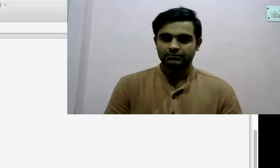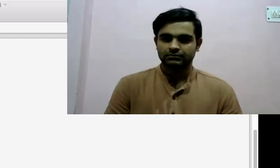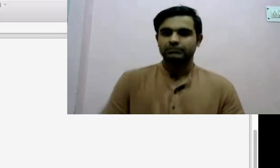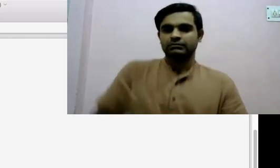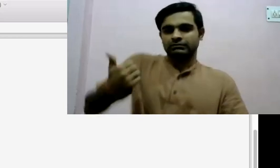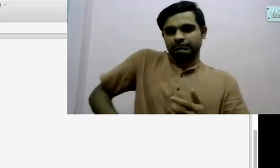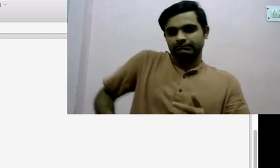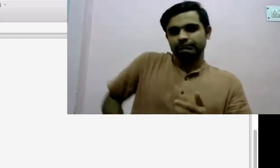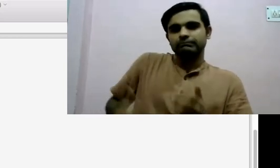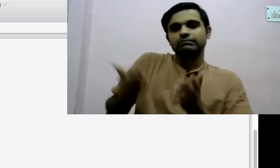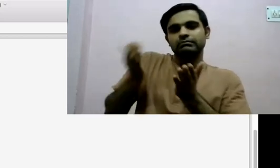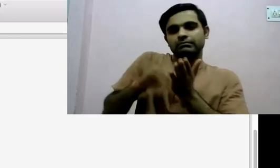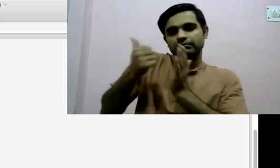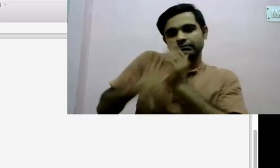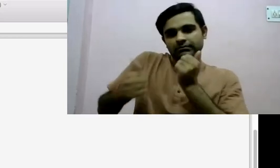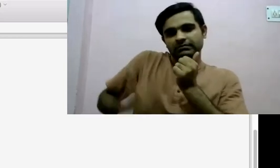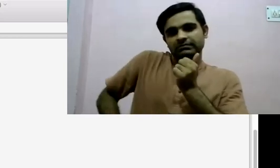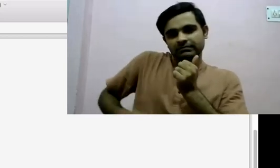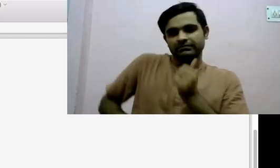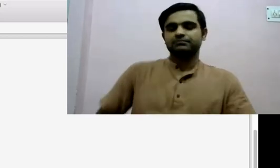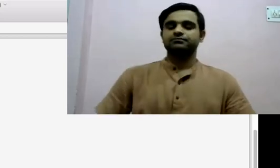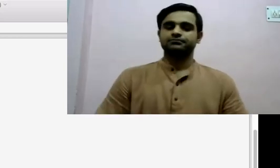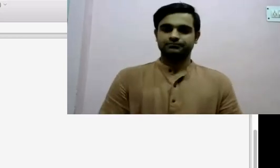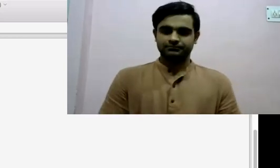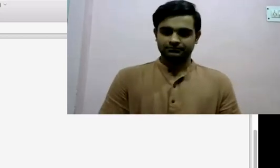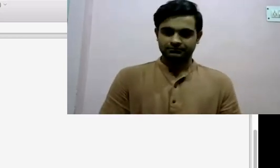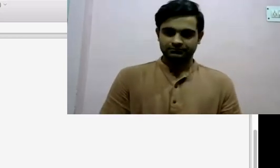diarrhea or loose motions,